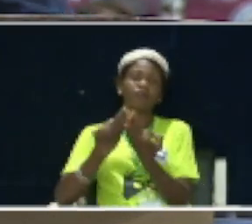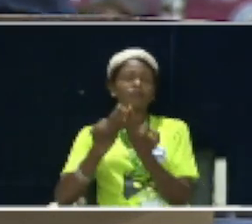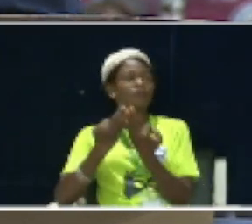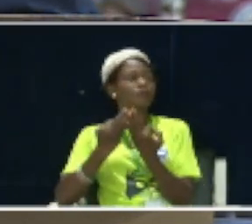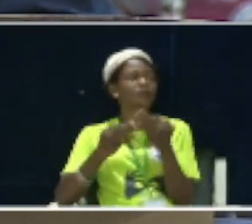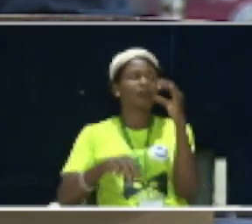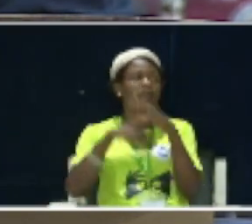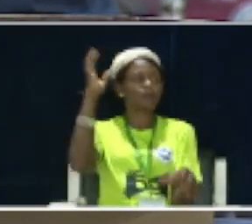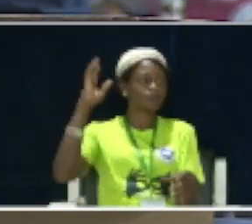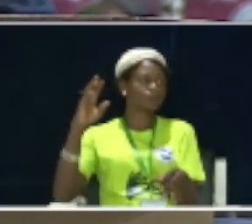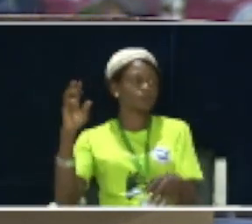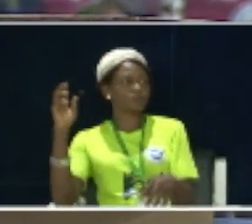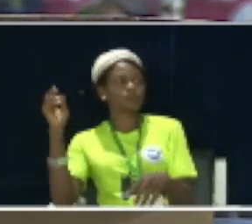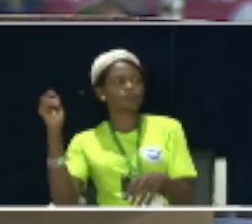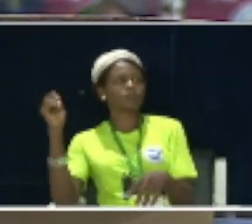out.